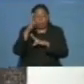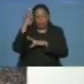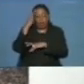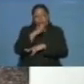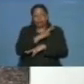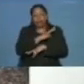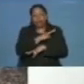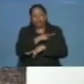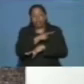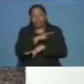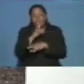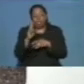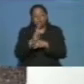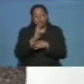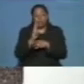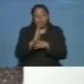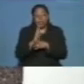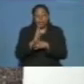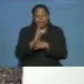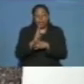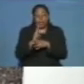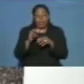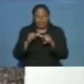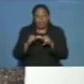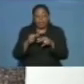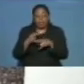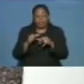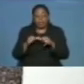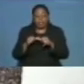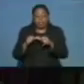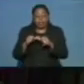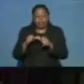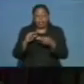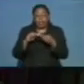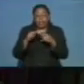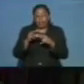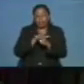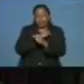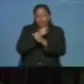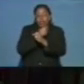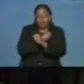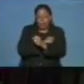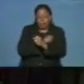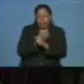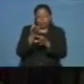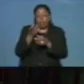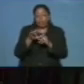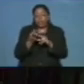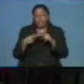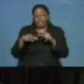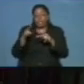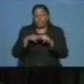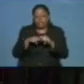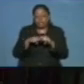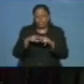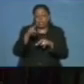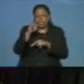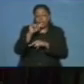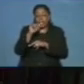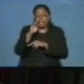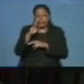Miles LaRota, using the unsustainable figures to strengthen his pitch to increase national